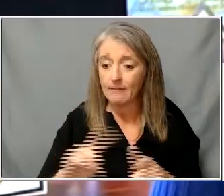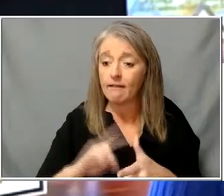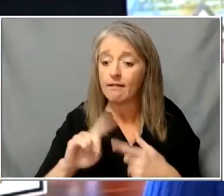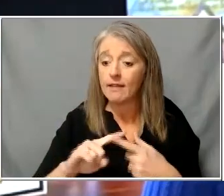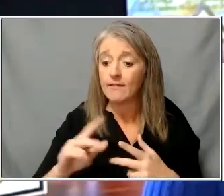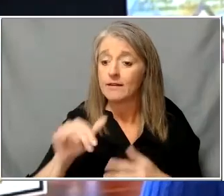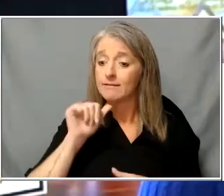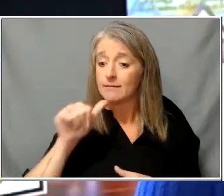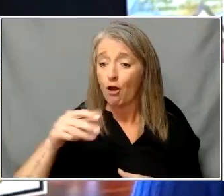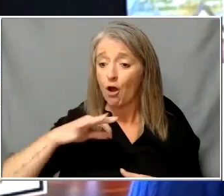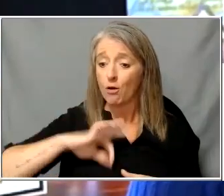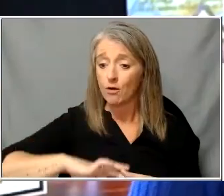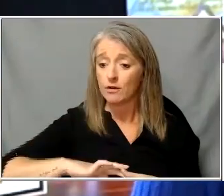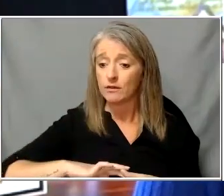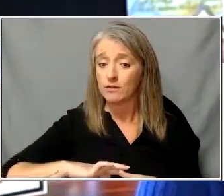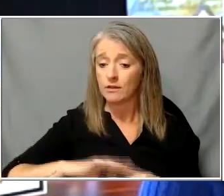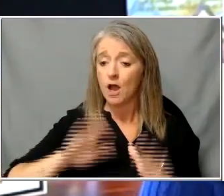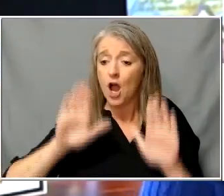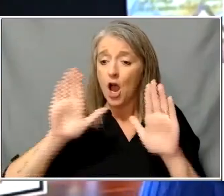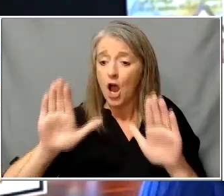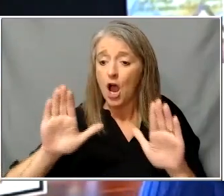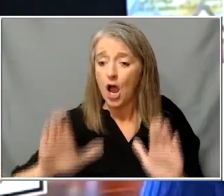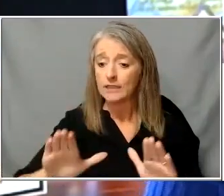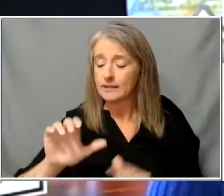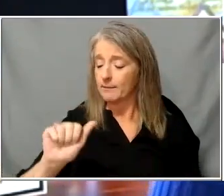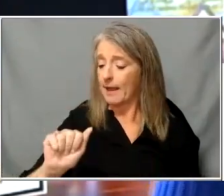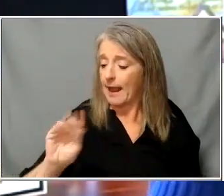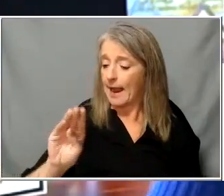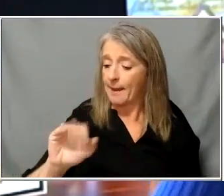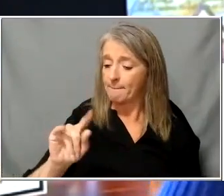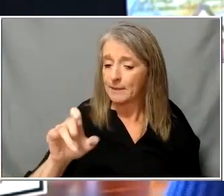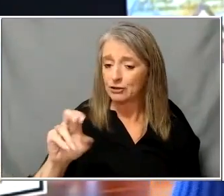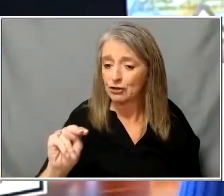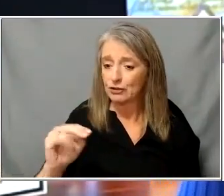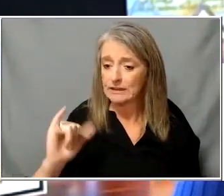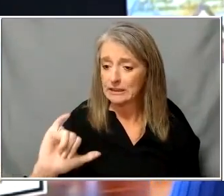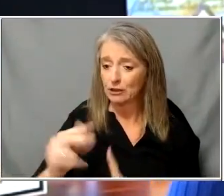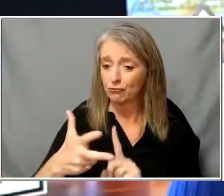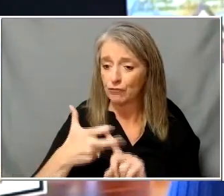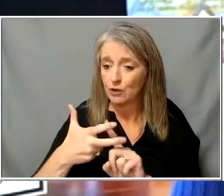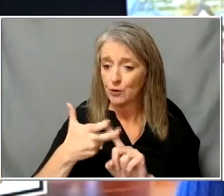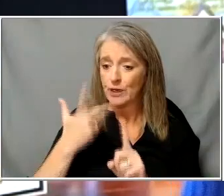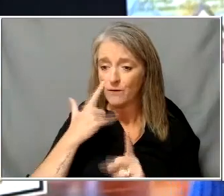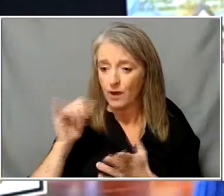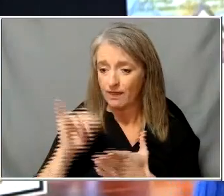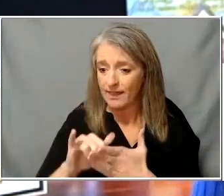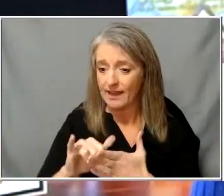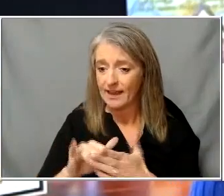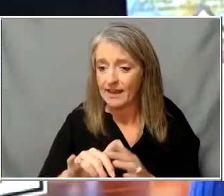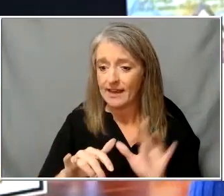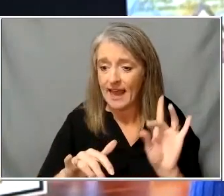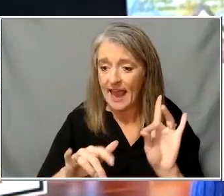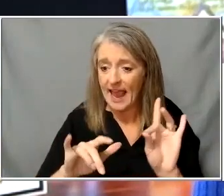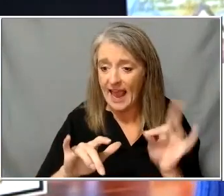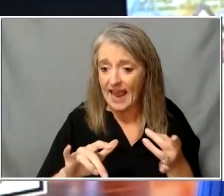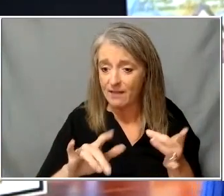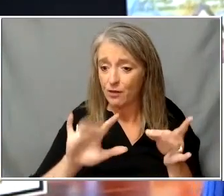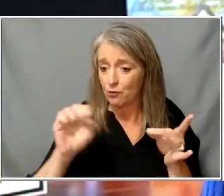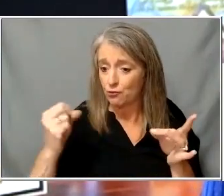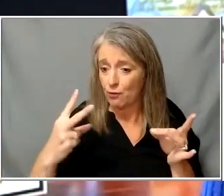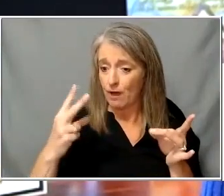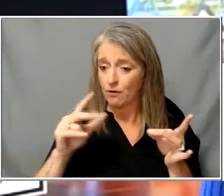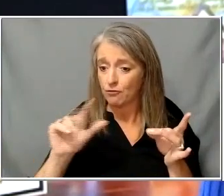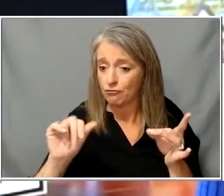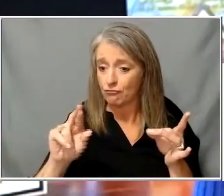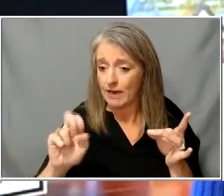my nonprofit, which is called Awesome Ambitions, and we are still recruiting for that. It's 8th through 12th grade girls. And